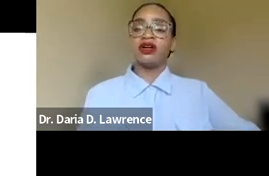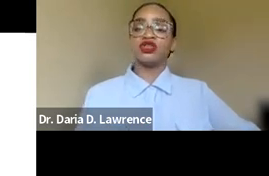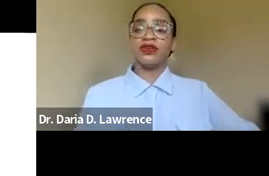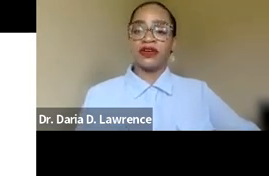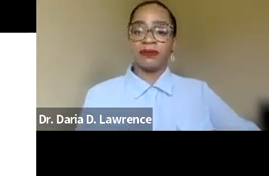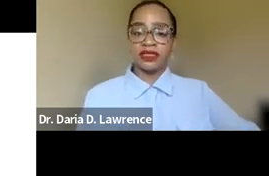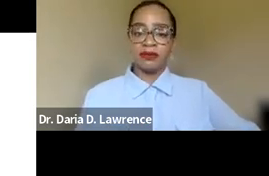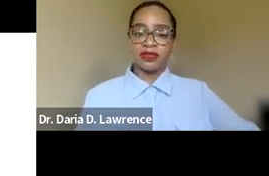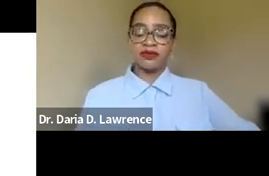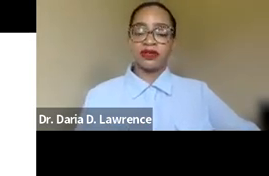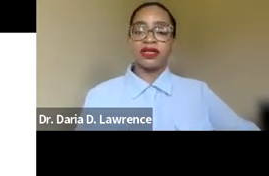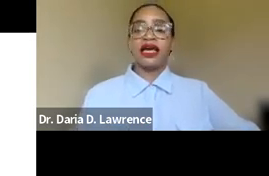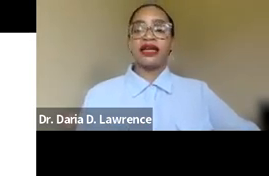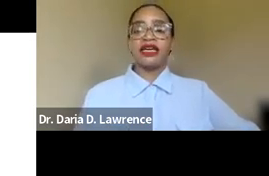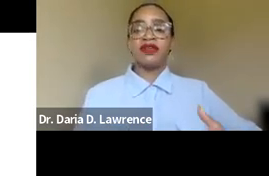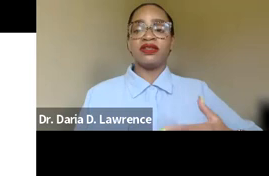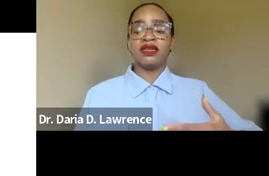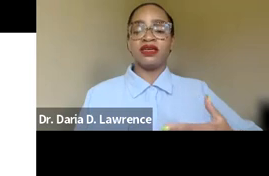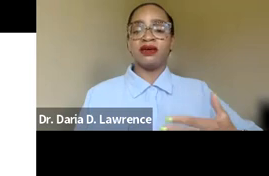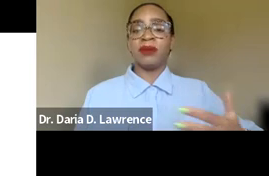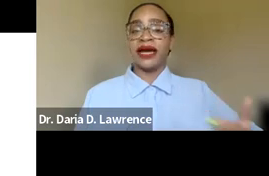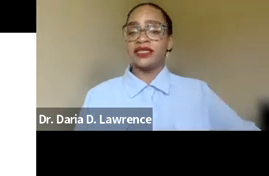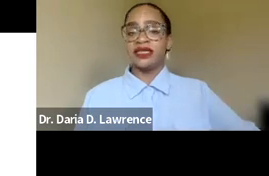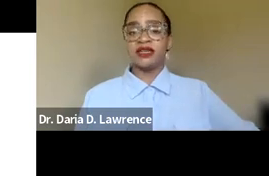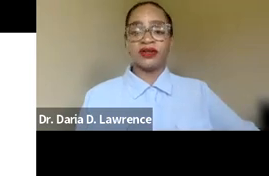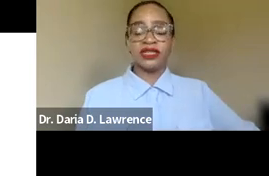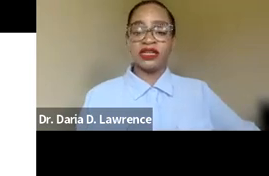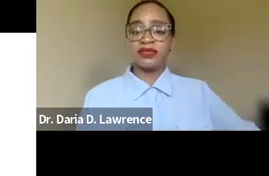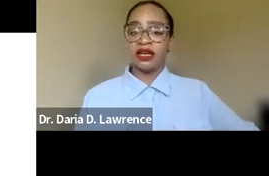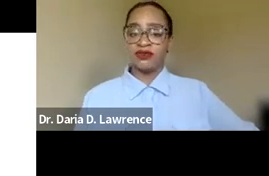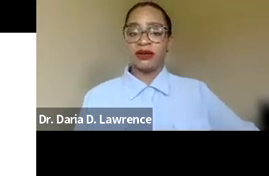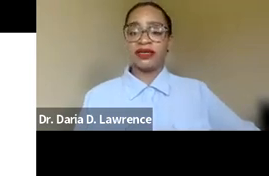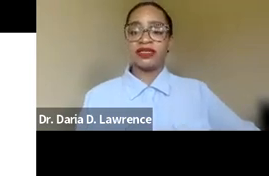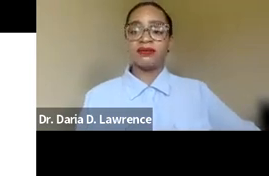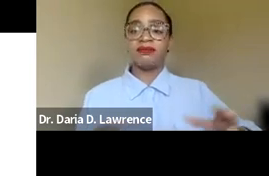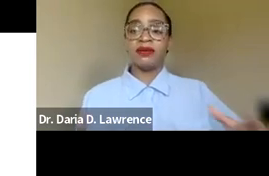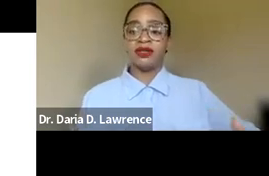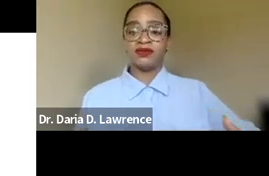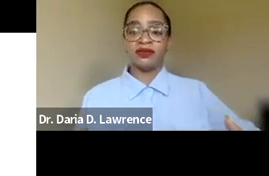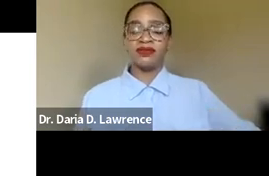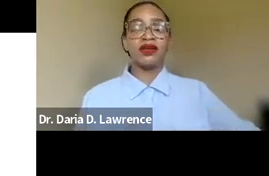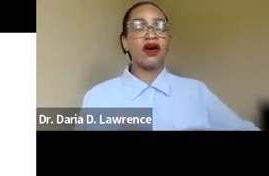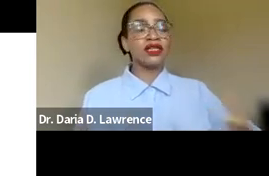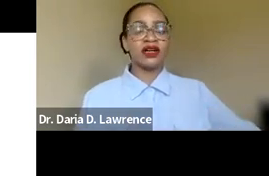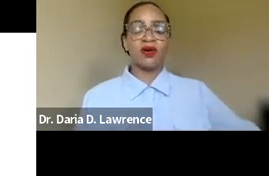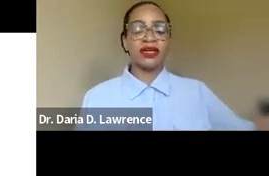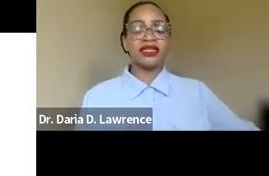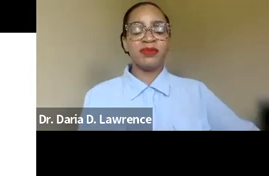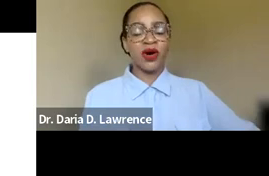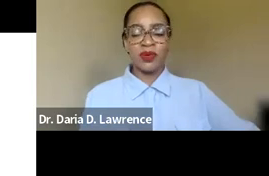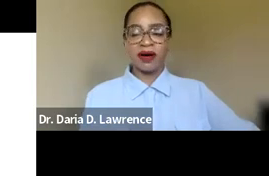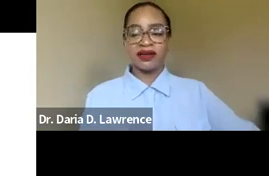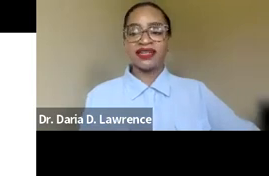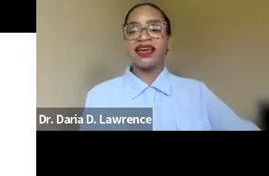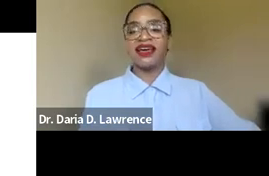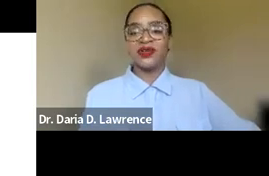The culture of your families might be different. And even the biases of your teams and your families may be different. The goal is to always keep